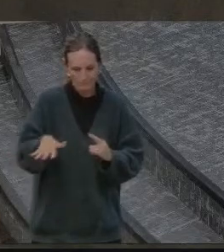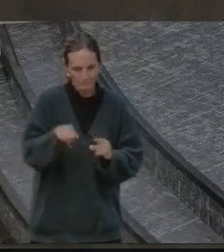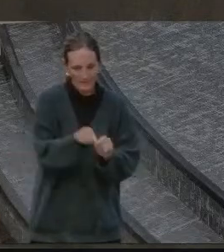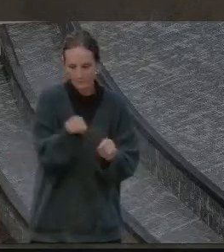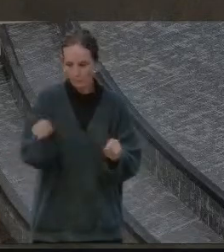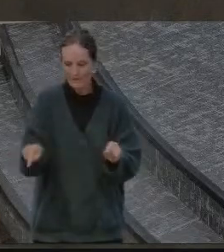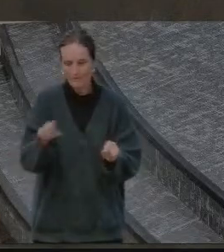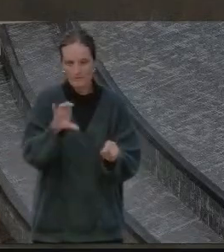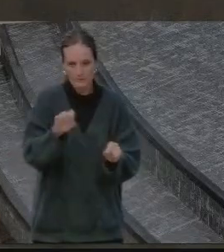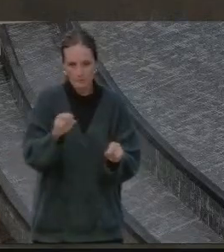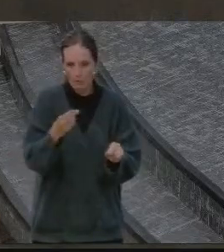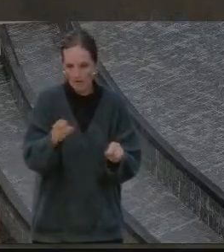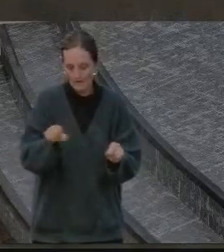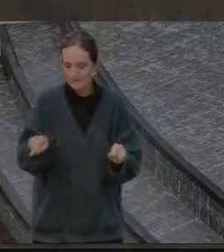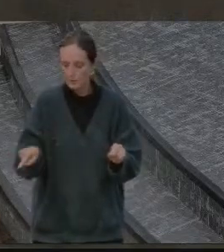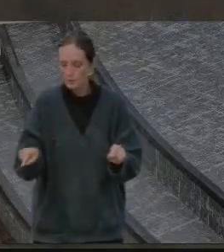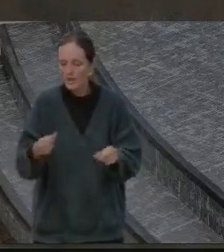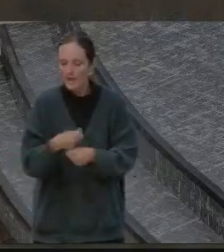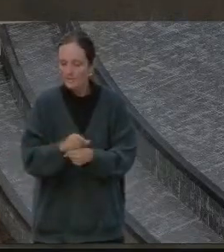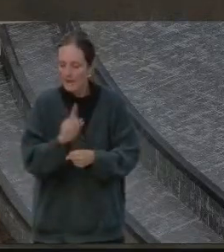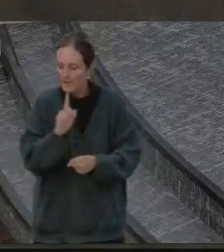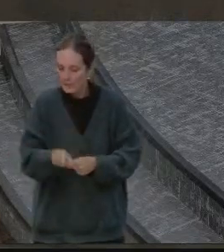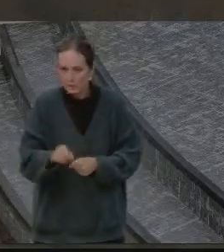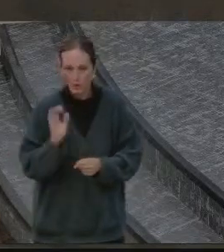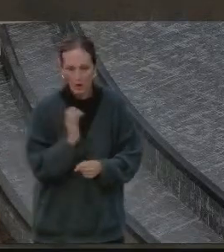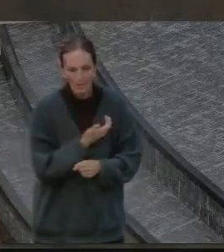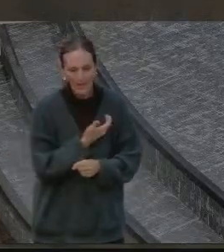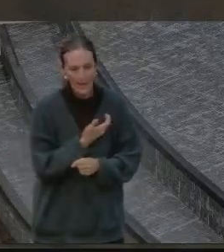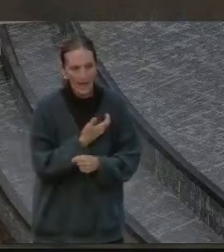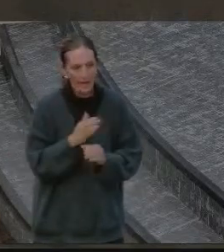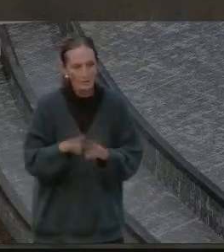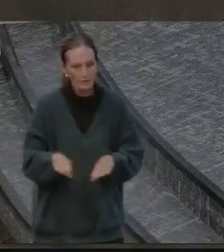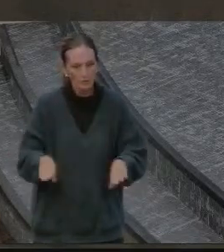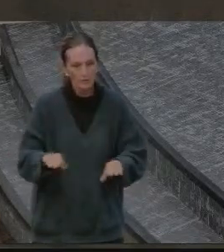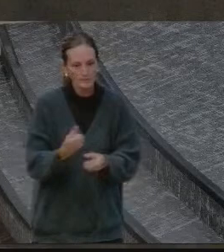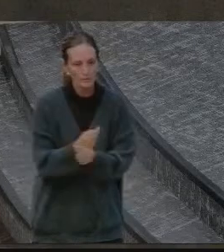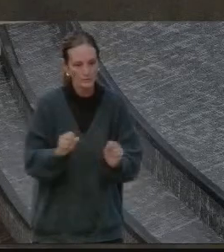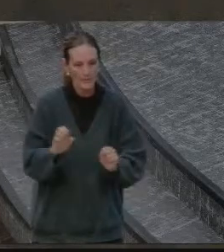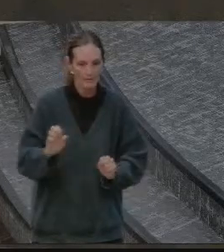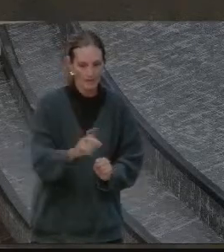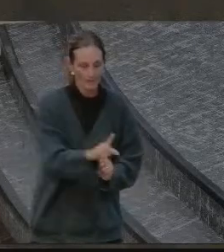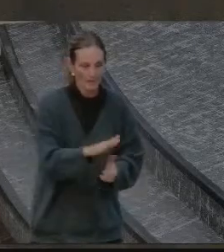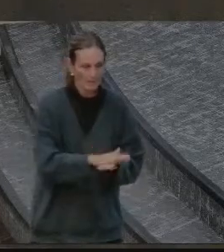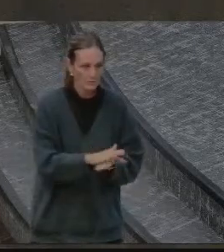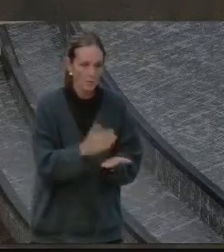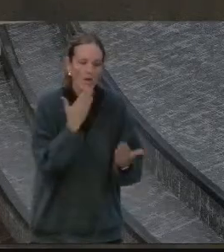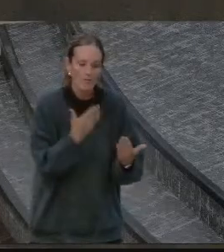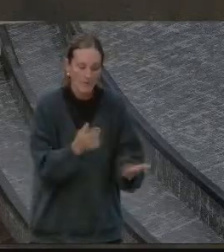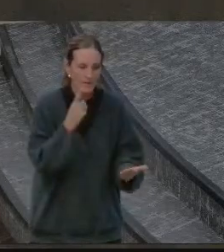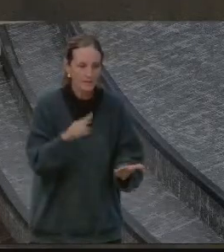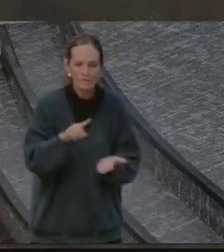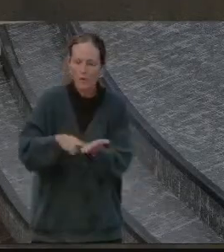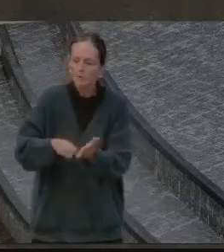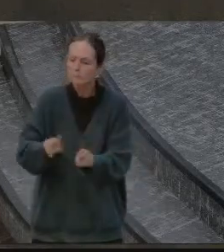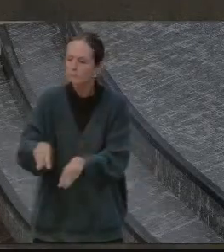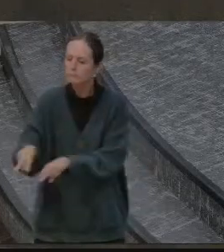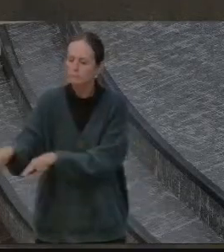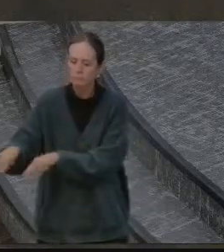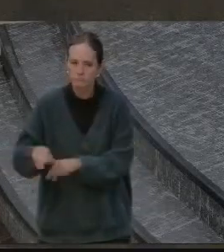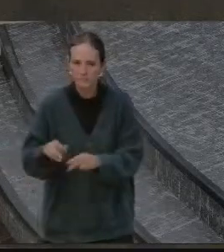and making sure that our kids are safe before coming back to school. So thank y'all for doing it. Yes, ma'am. We took